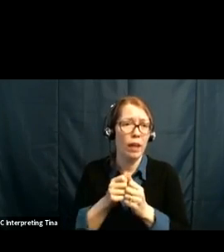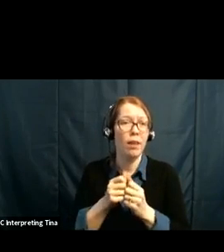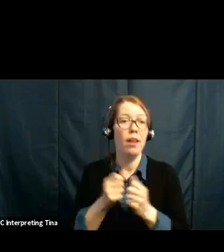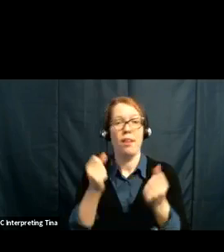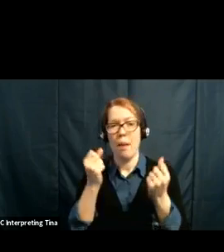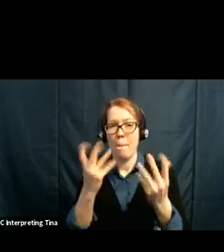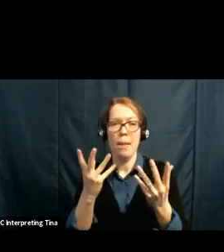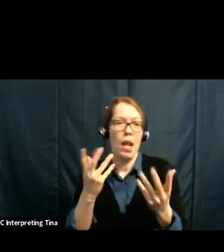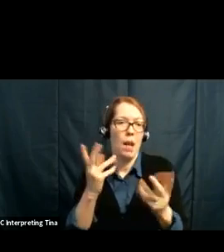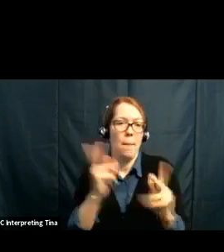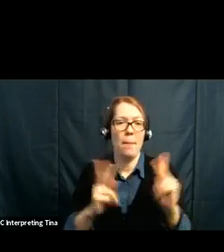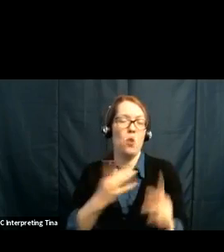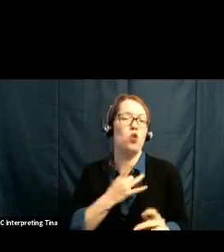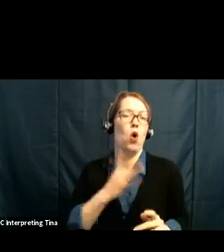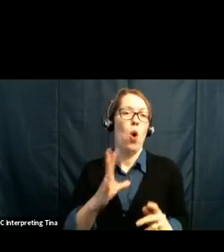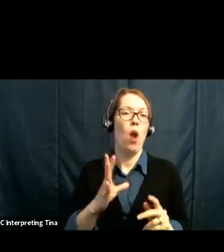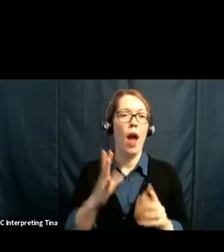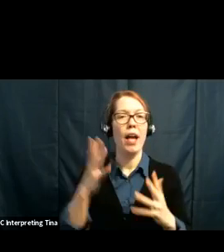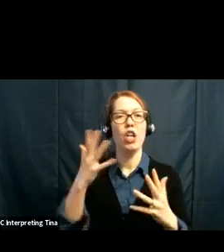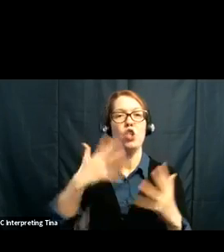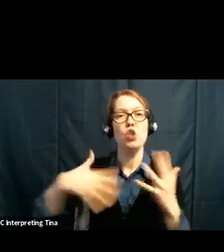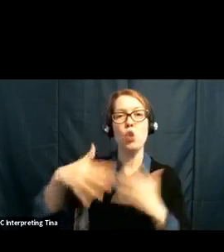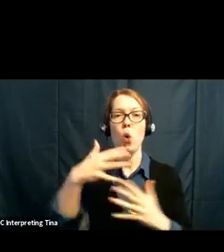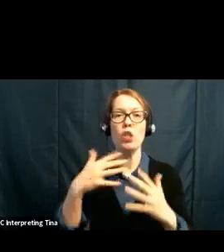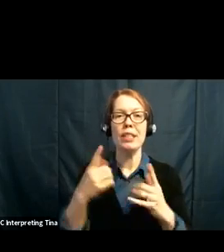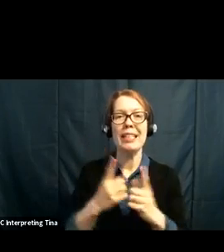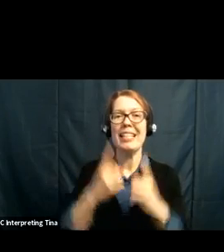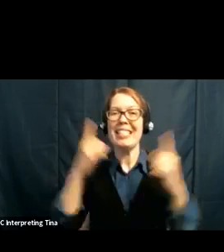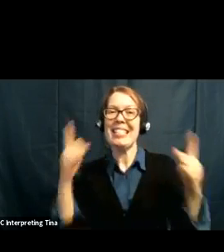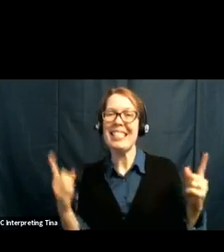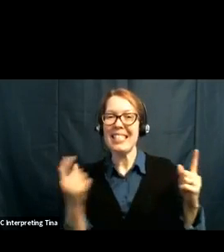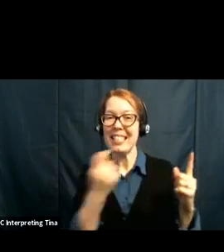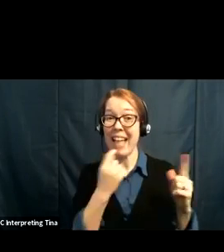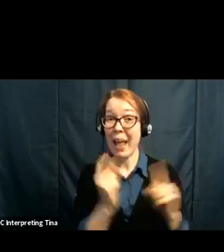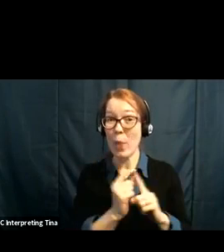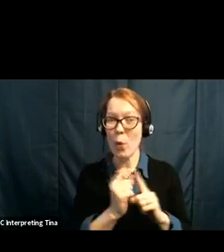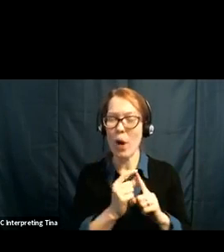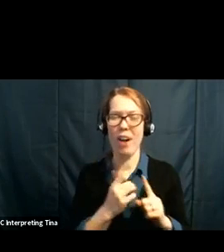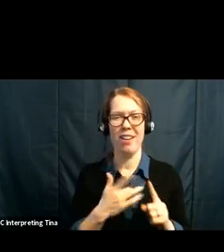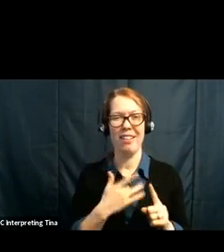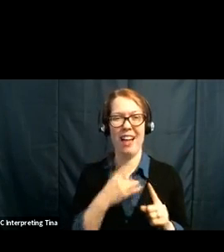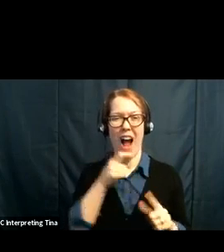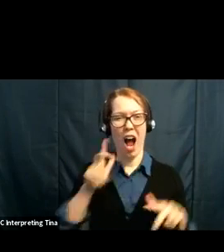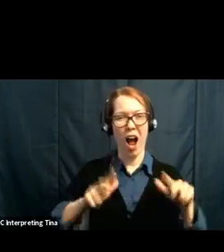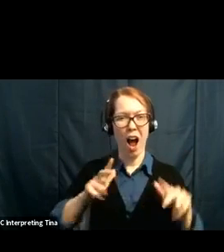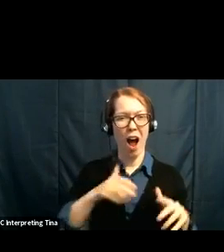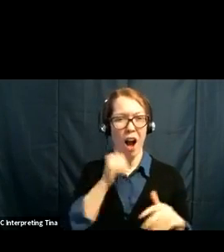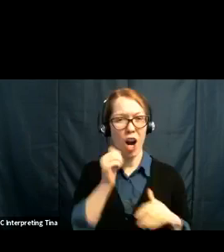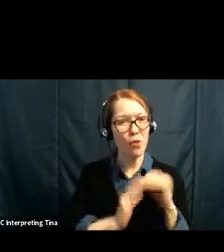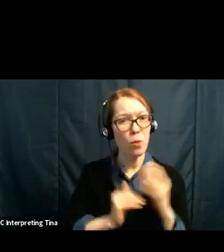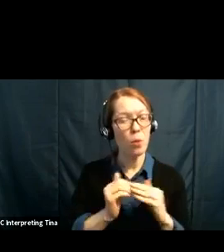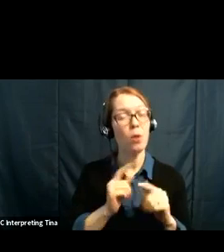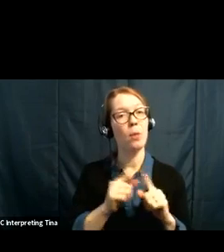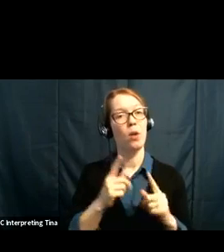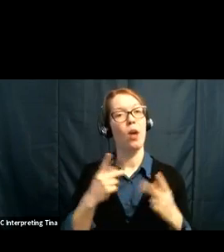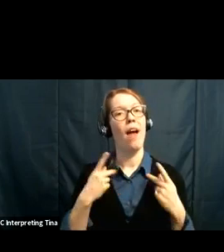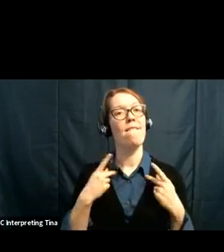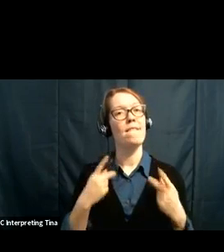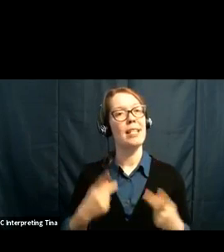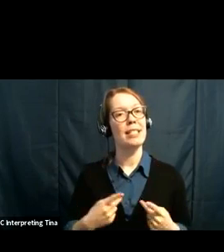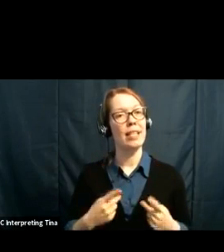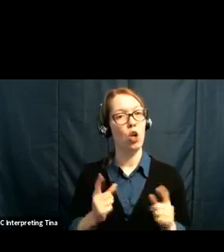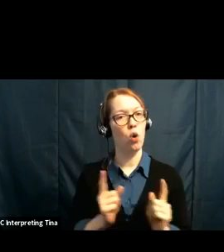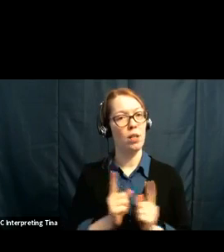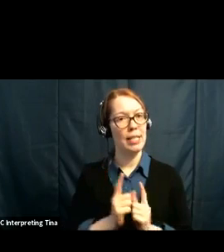distancing. We don't want people to be socially isolated because we need each other more than ever. We use physical distancing because we want to